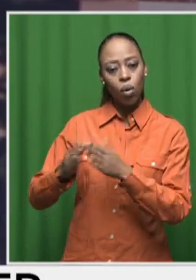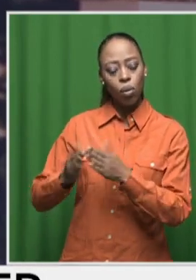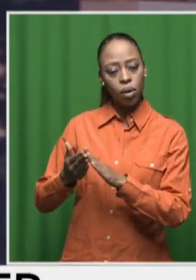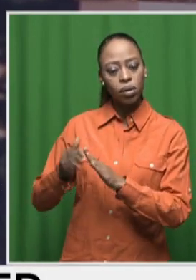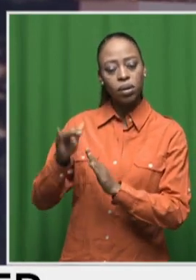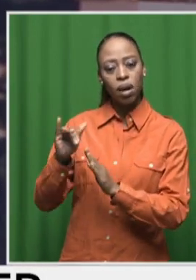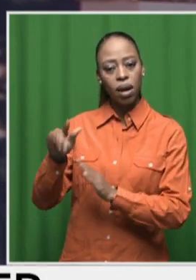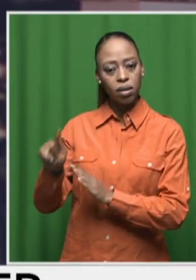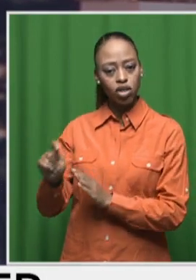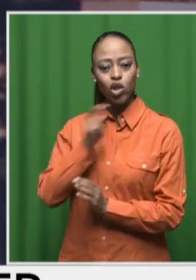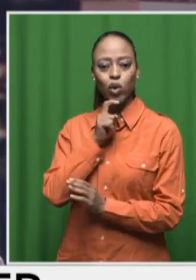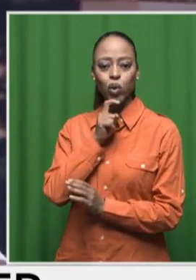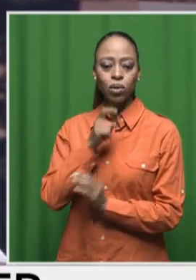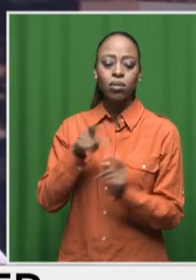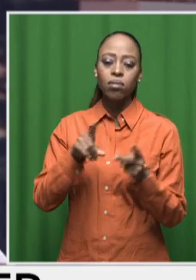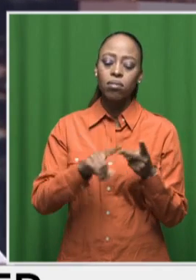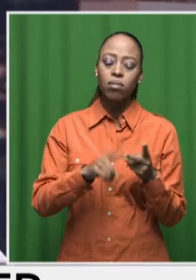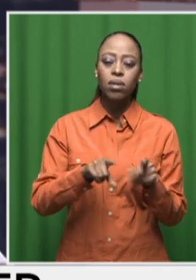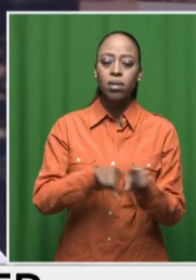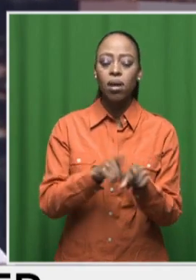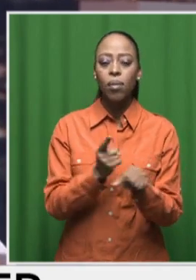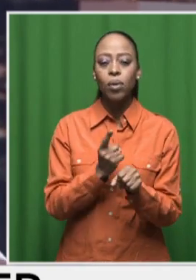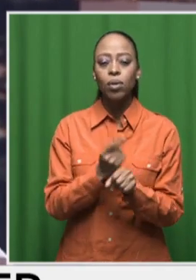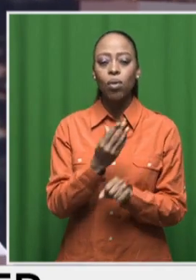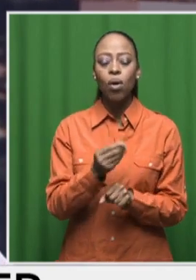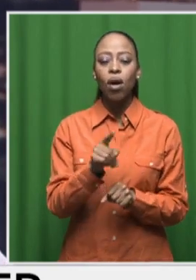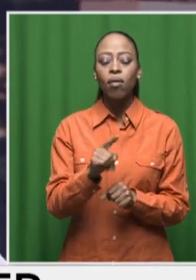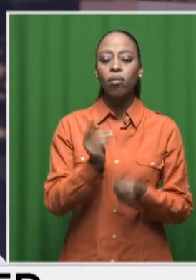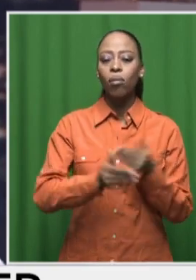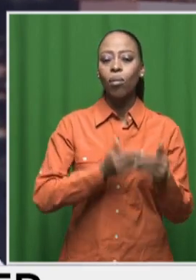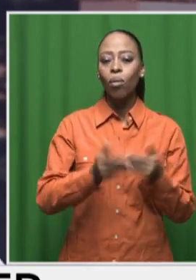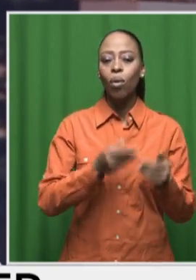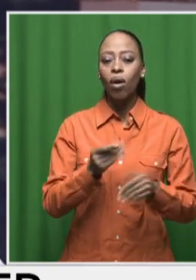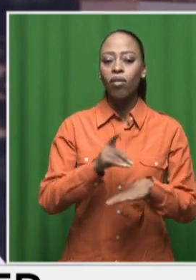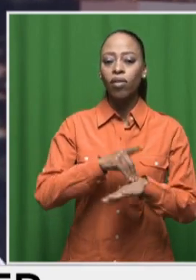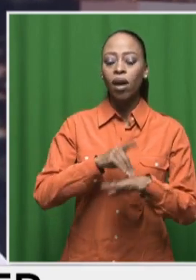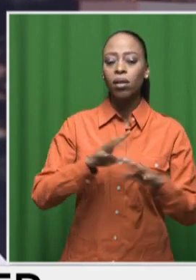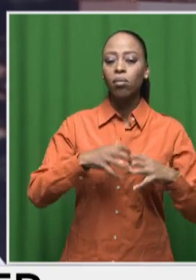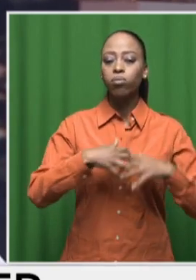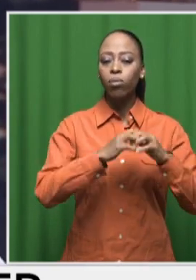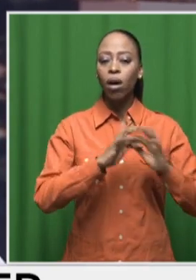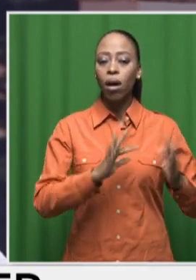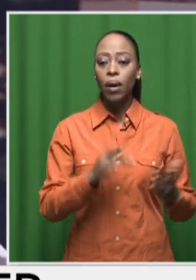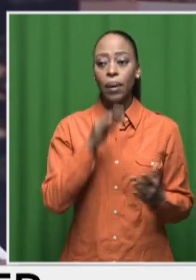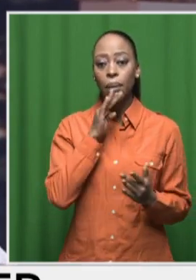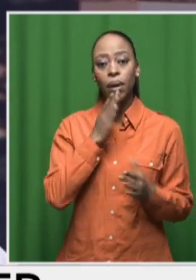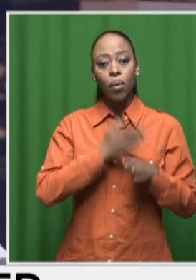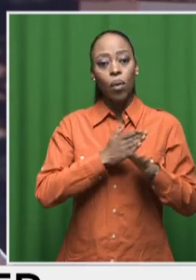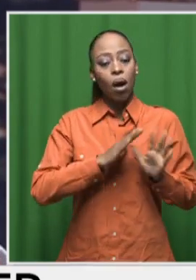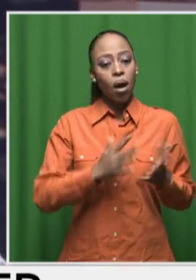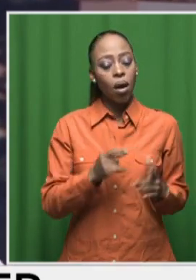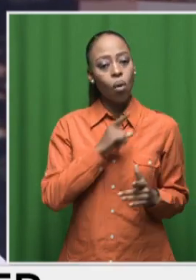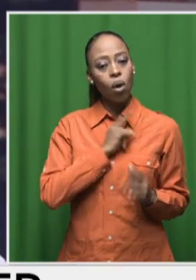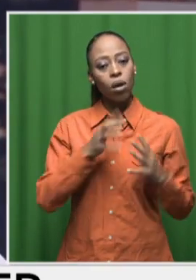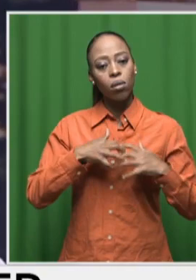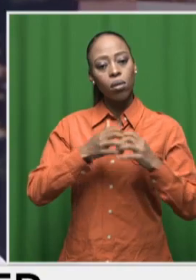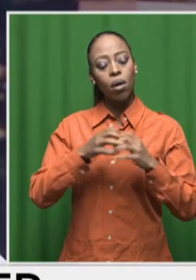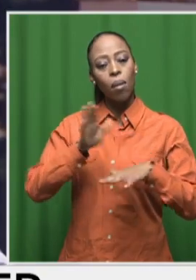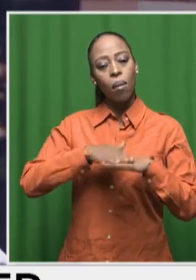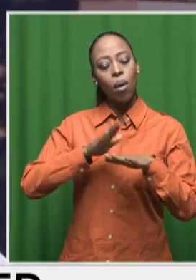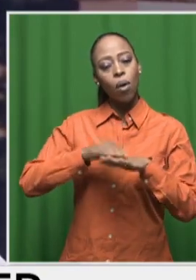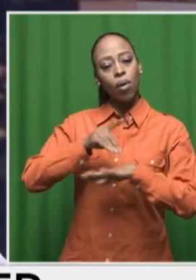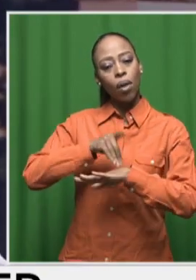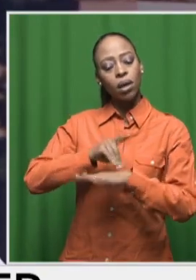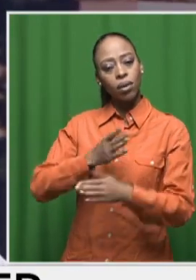space, as well as we have processes for data creation. So how can we work to create more data?